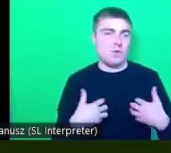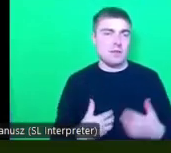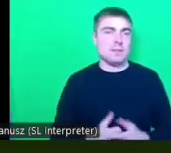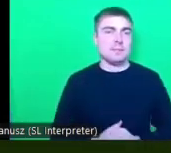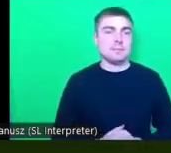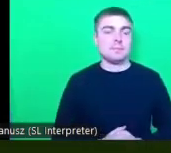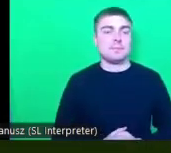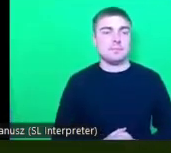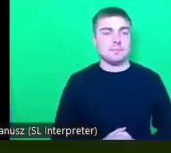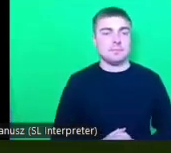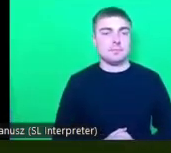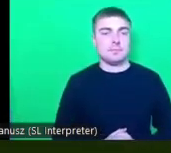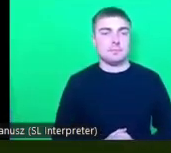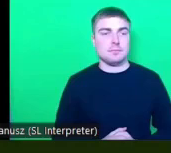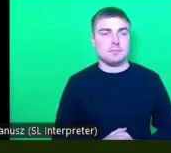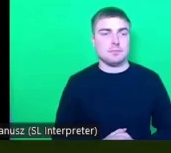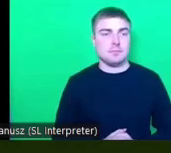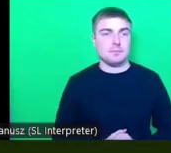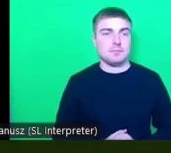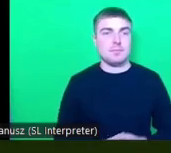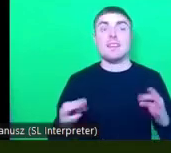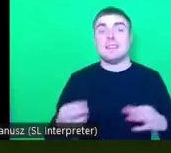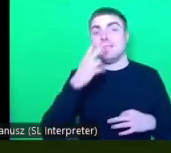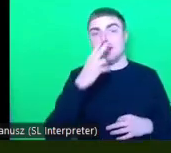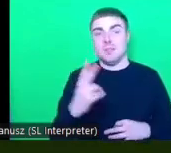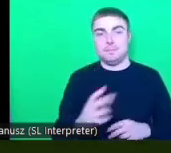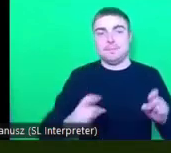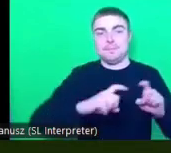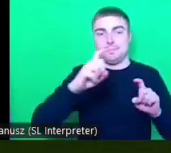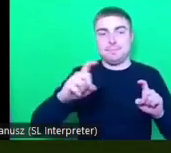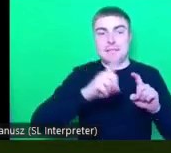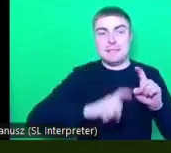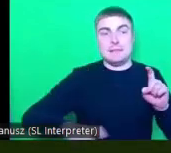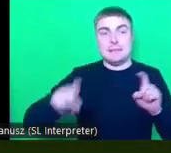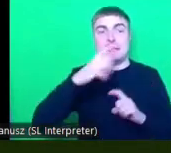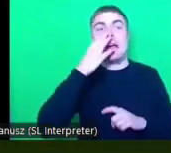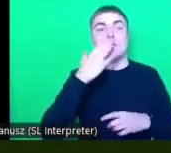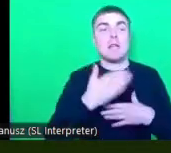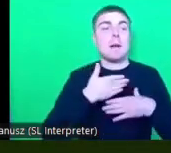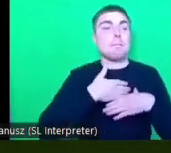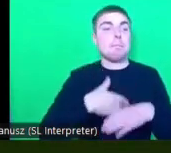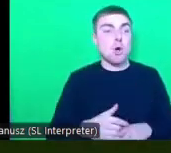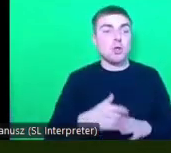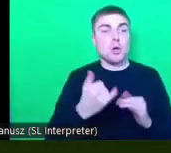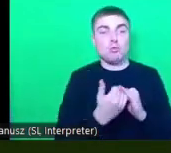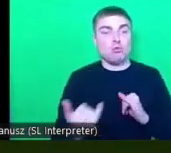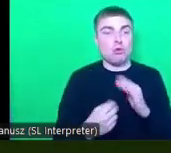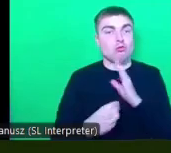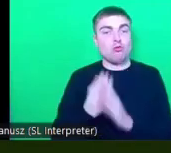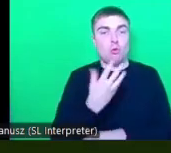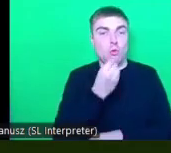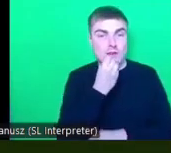So you see here the proportion of food sources that they consume but they haven't killed by themselves is